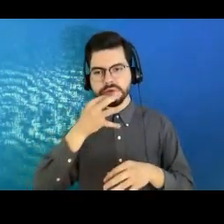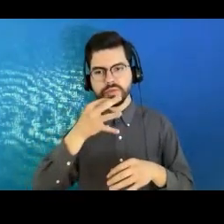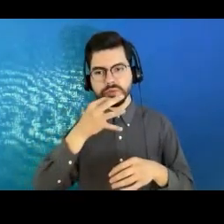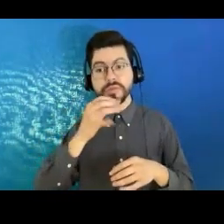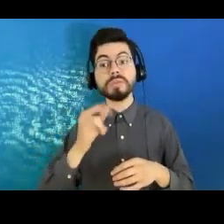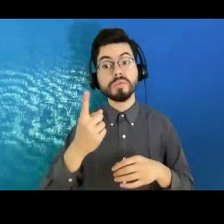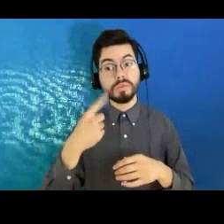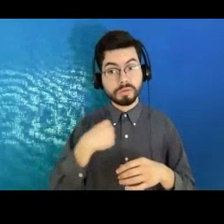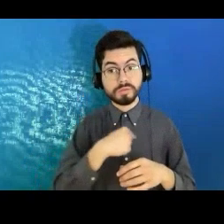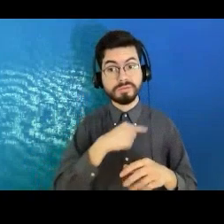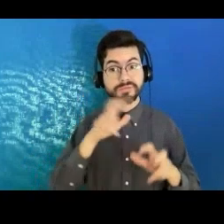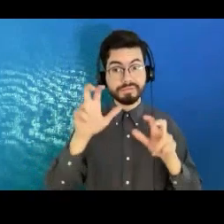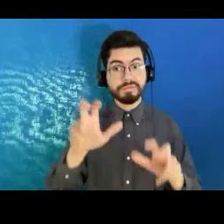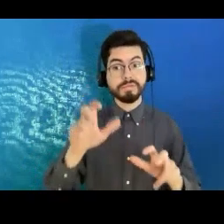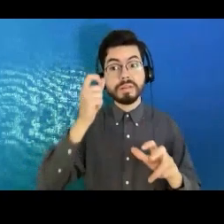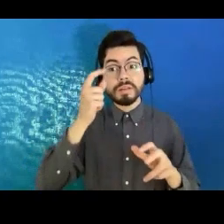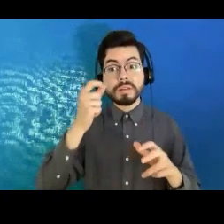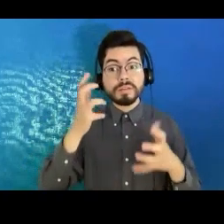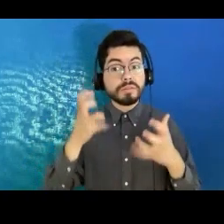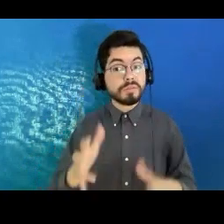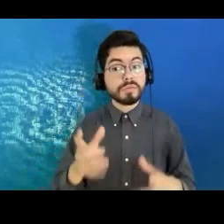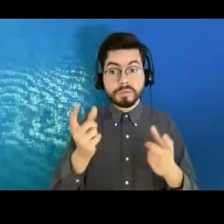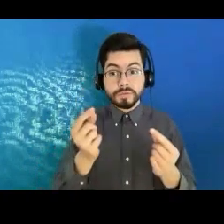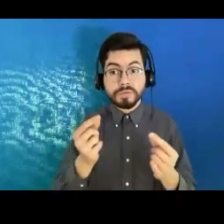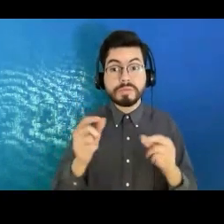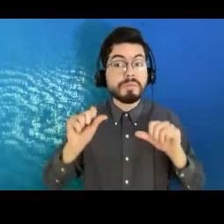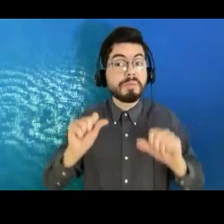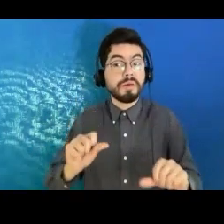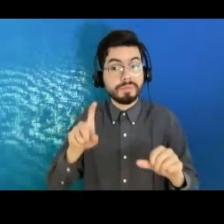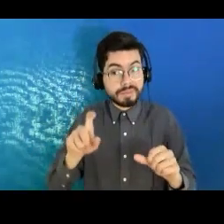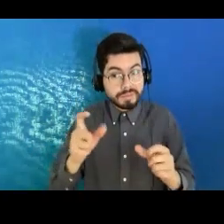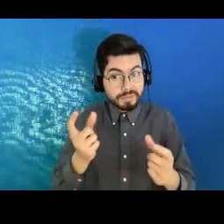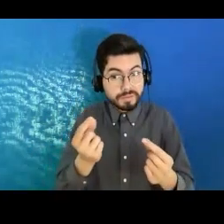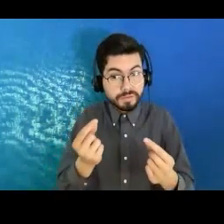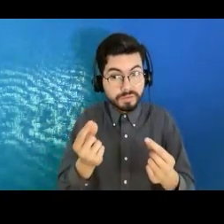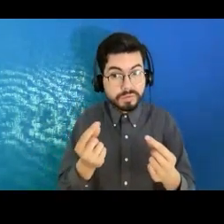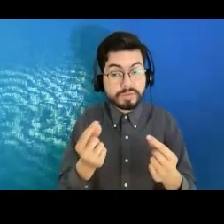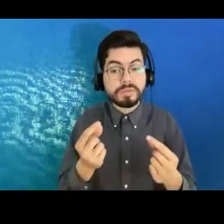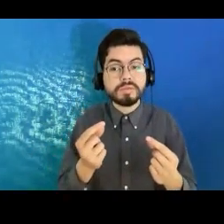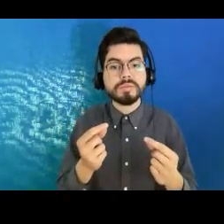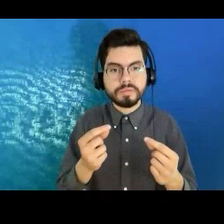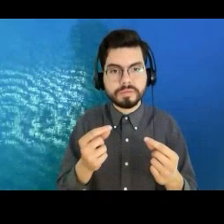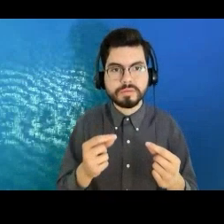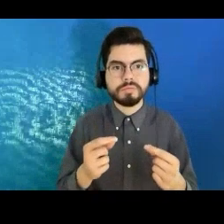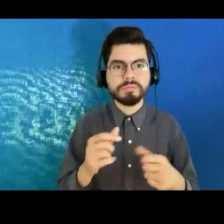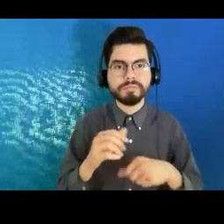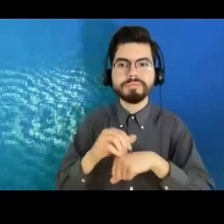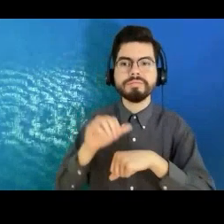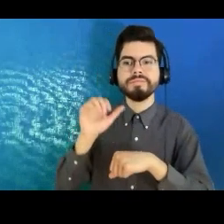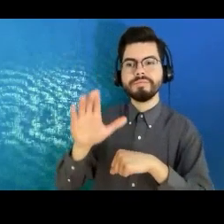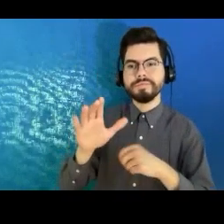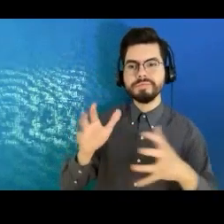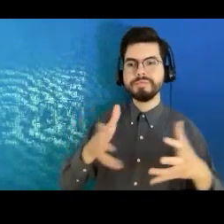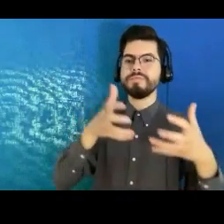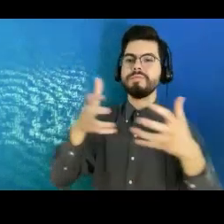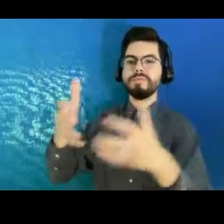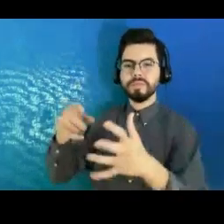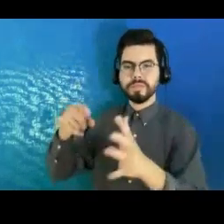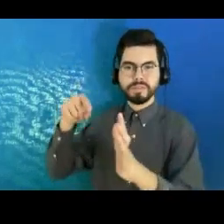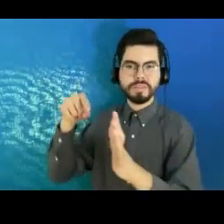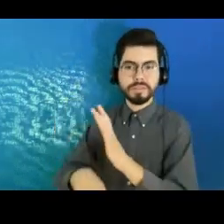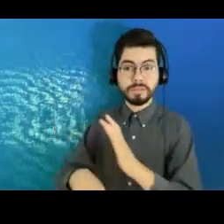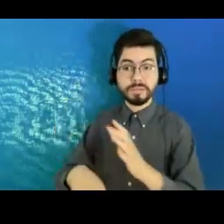we don't want to do, but we may have to do, and it is still in the suite of tools, is shipment to slaughter. We hate doing it. I didn't